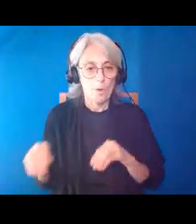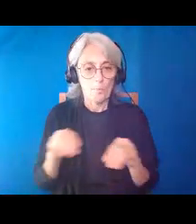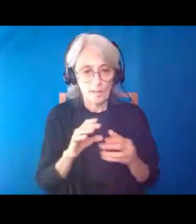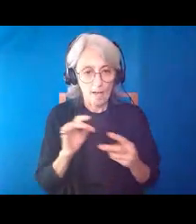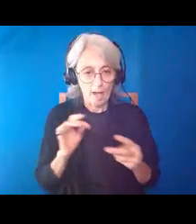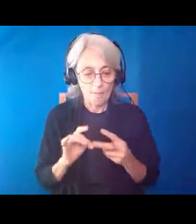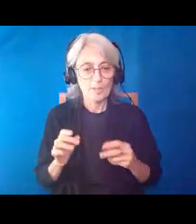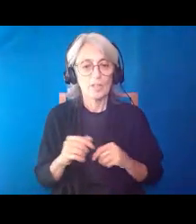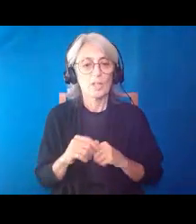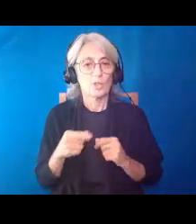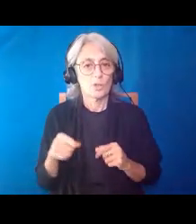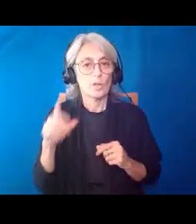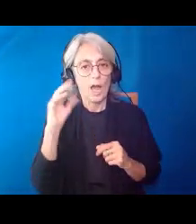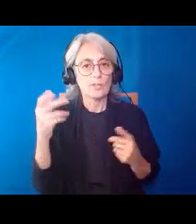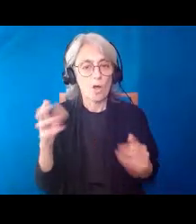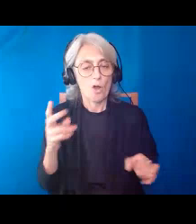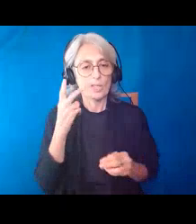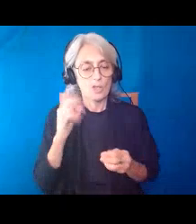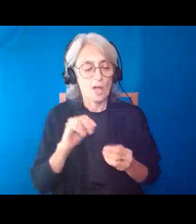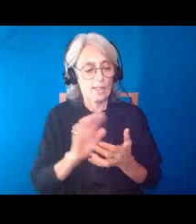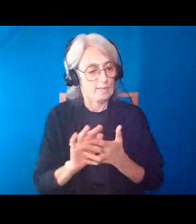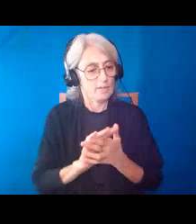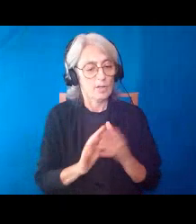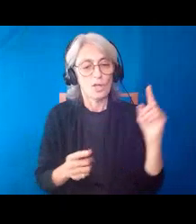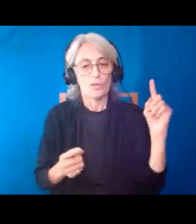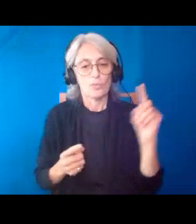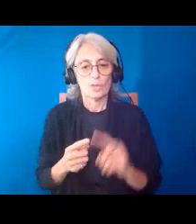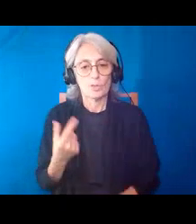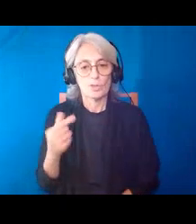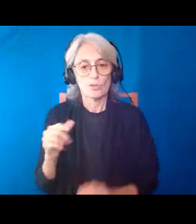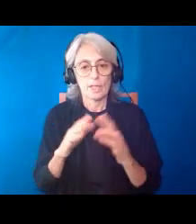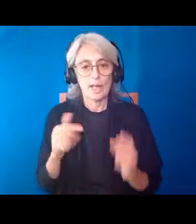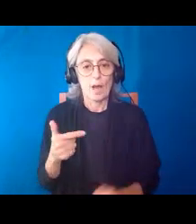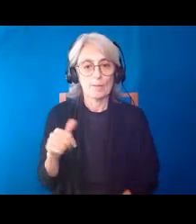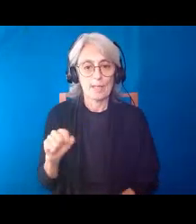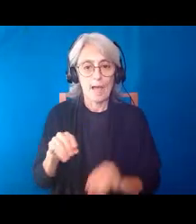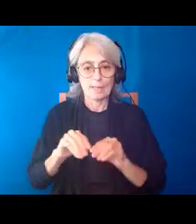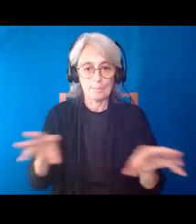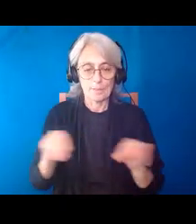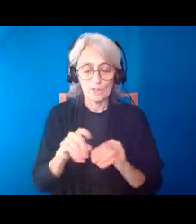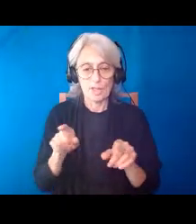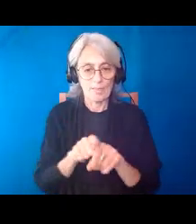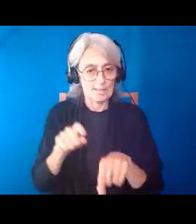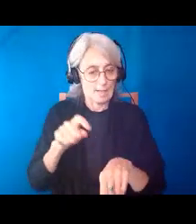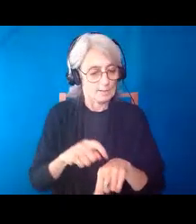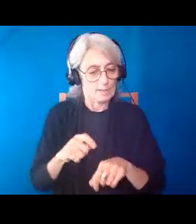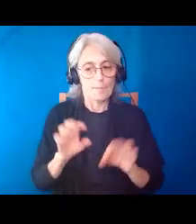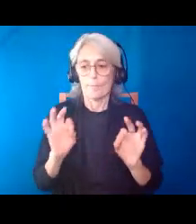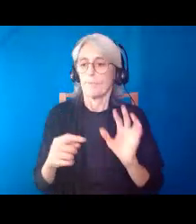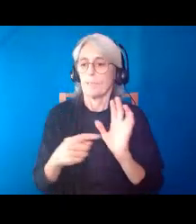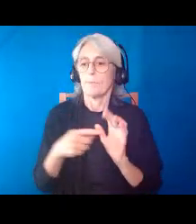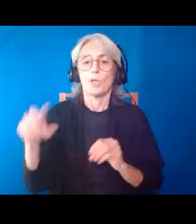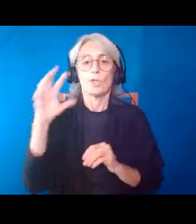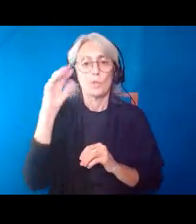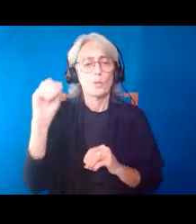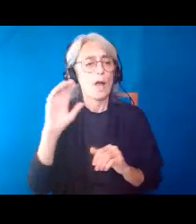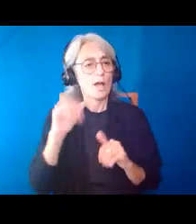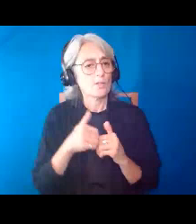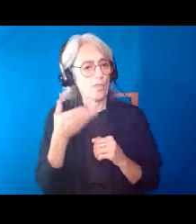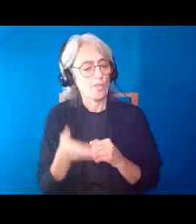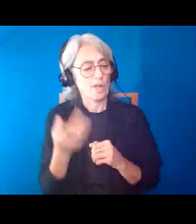and reducing greenhouse gas emissions at the same time. A great example, you guys were all there last